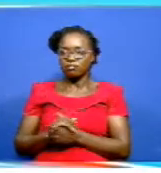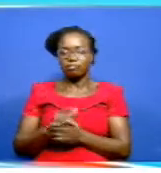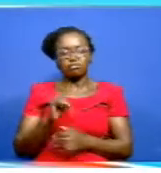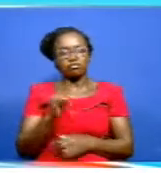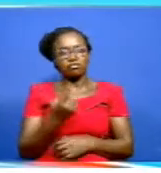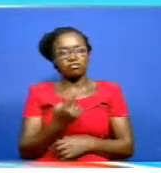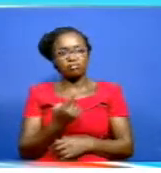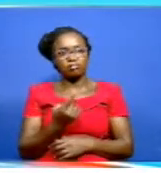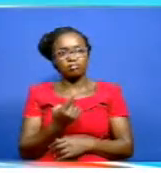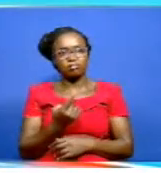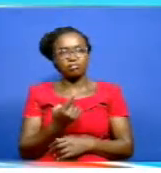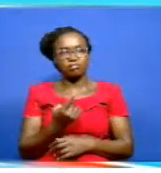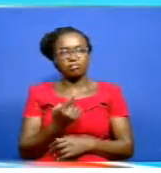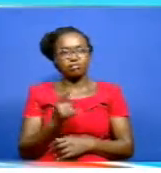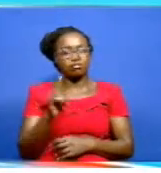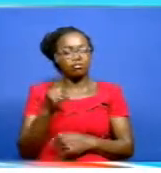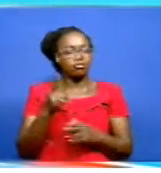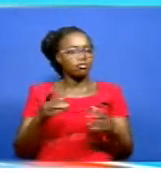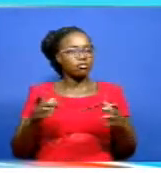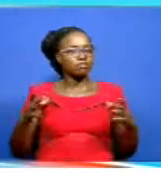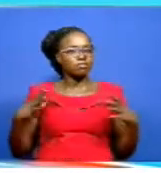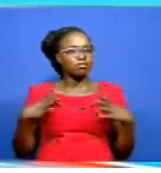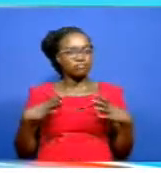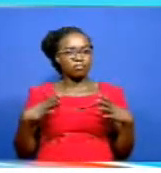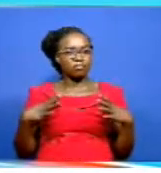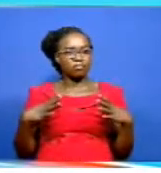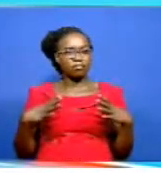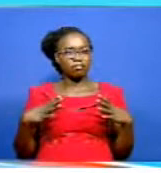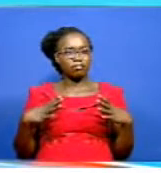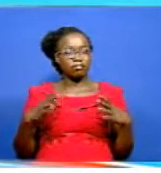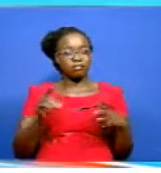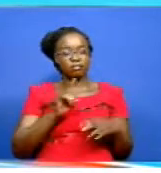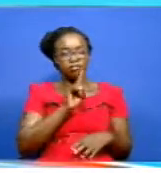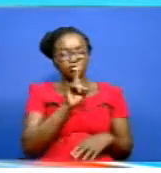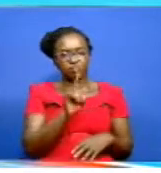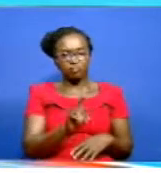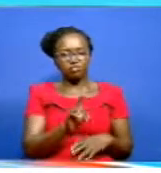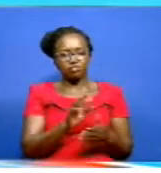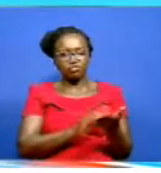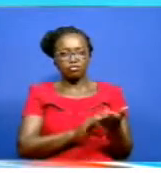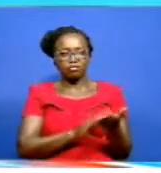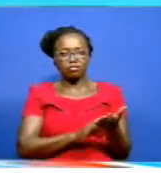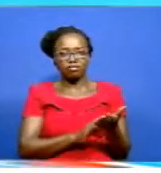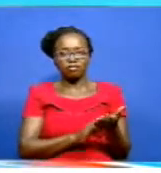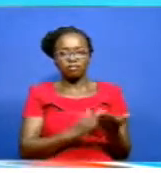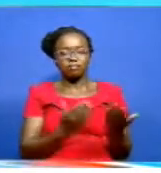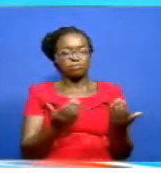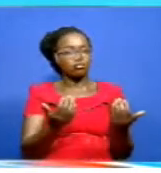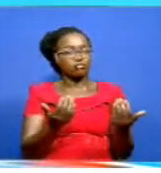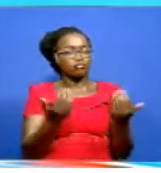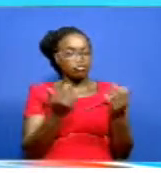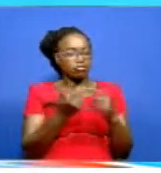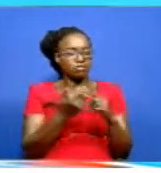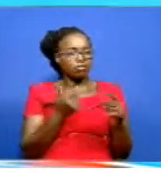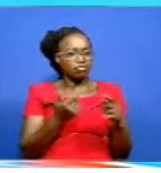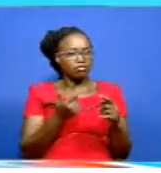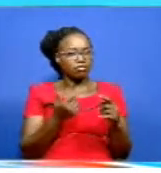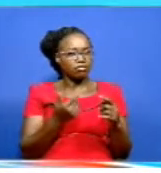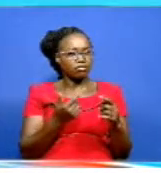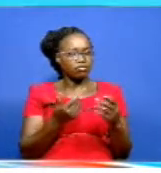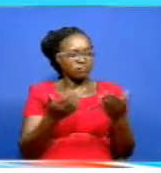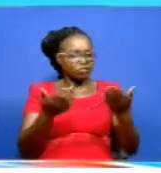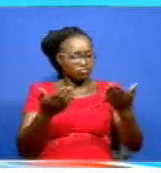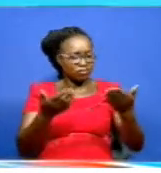all, let's have a fast break. Of course, your questions, suggestions, or even where you're watching us from, highly, highly,